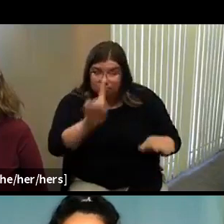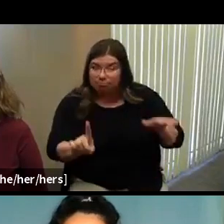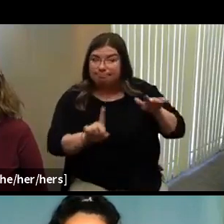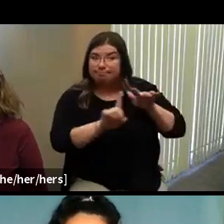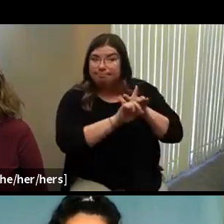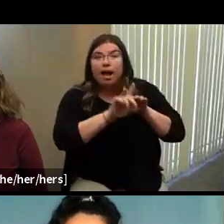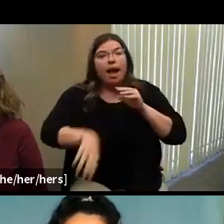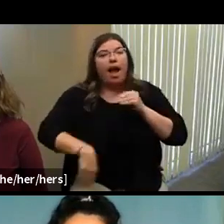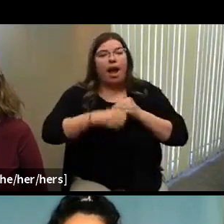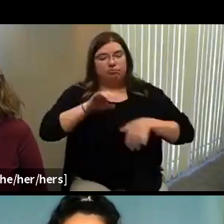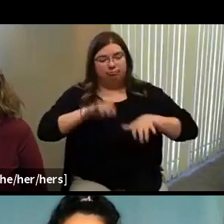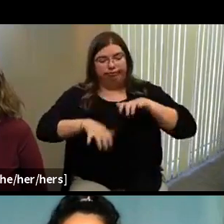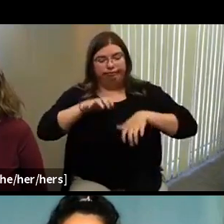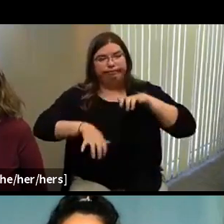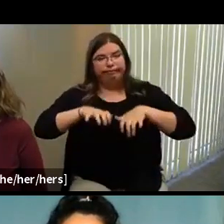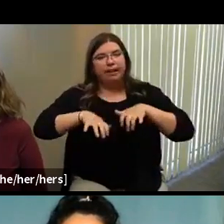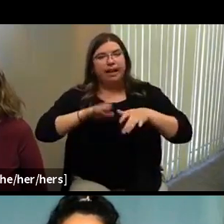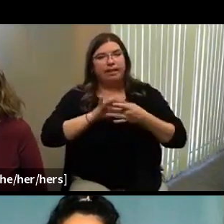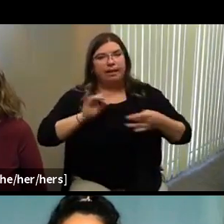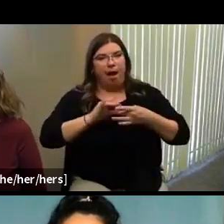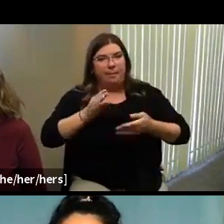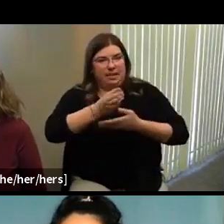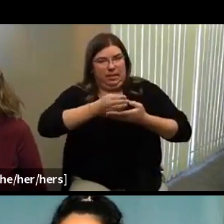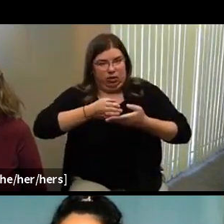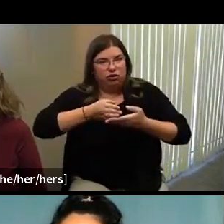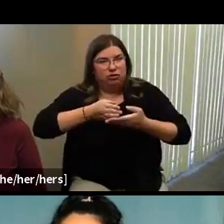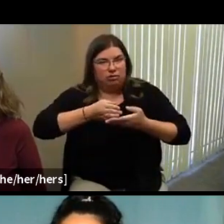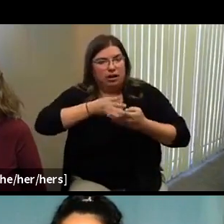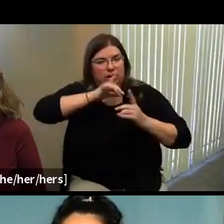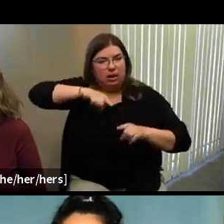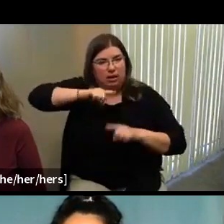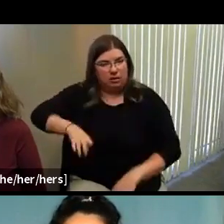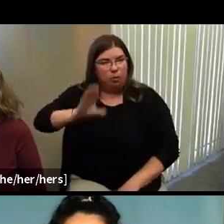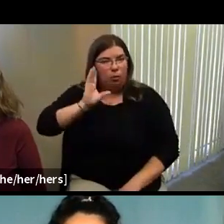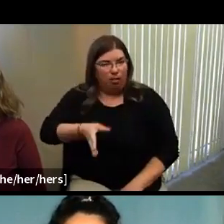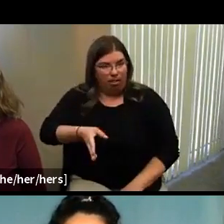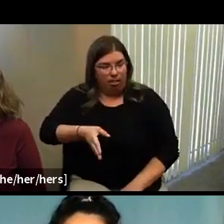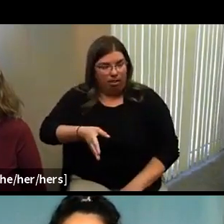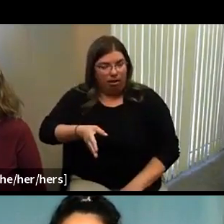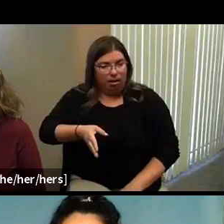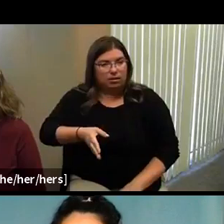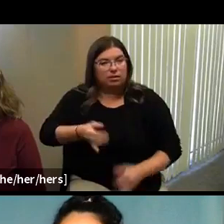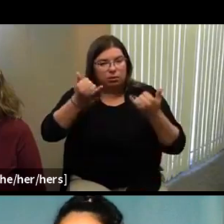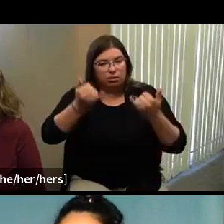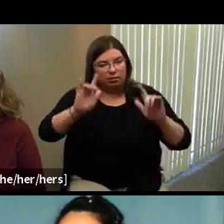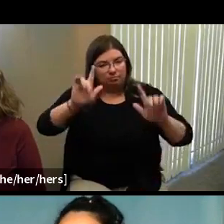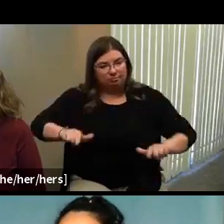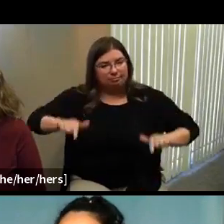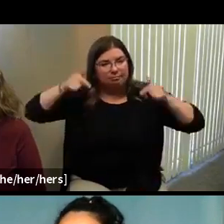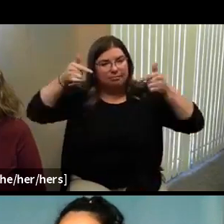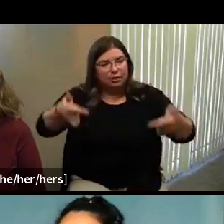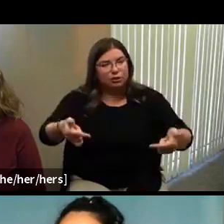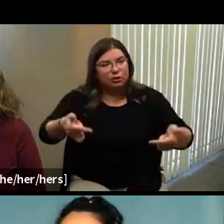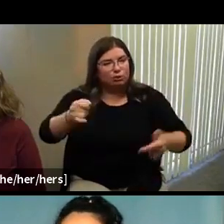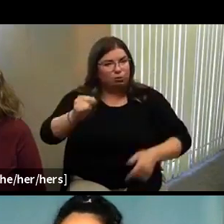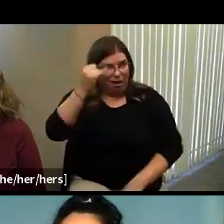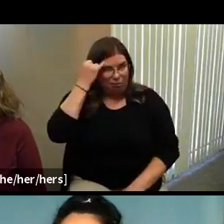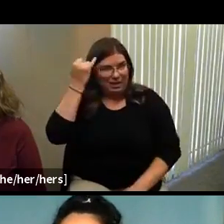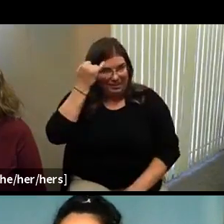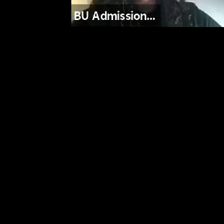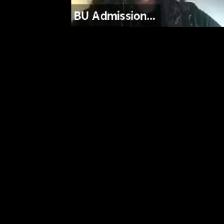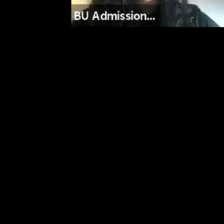below, and we will be sure to answer them accordingly. Now, I will turn it over to Dr. Bentley